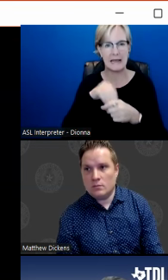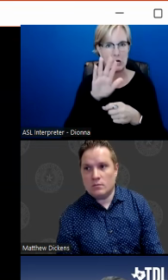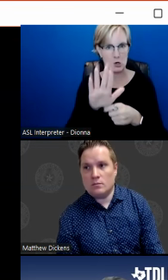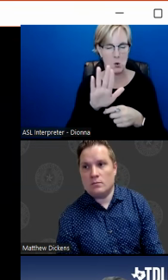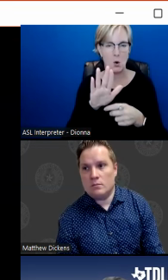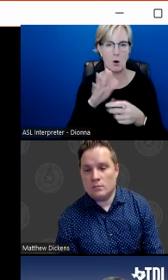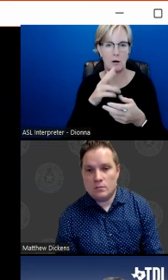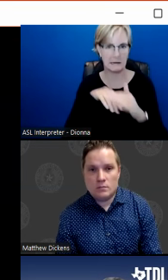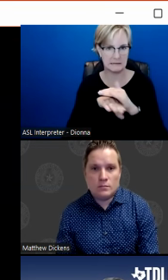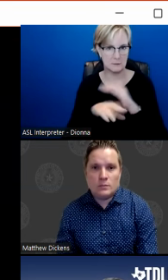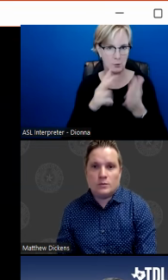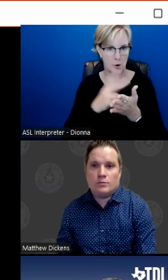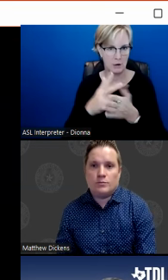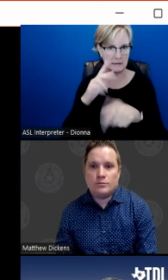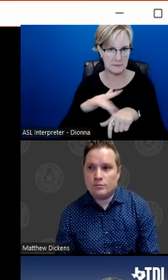spaces.